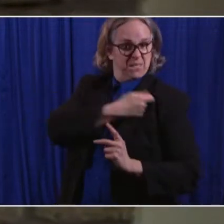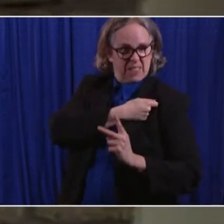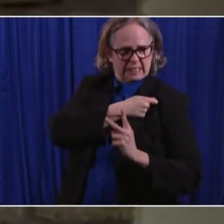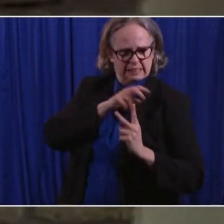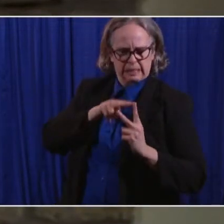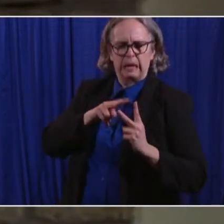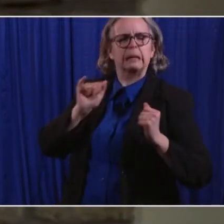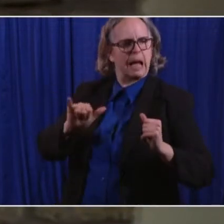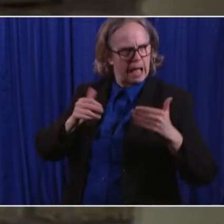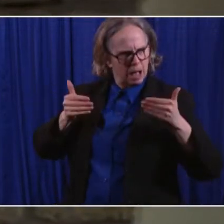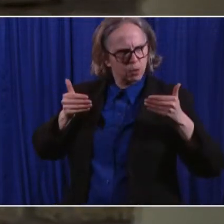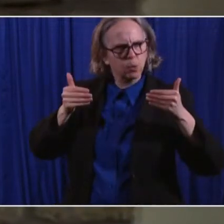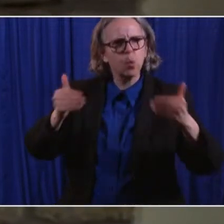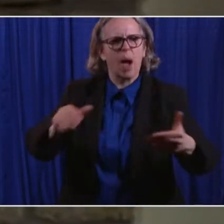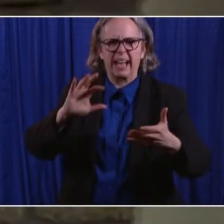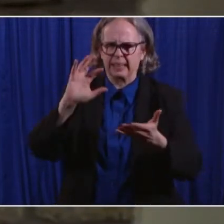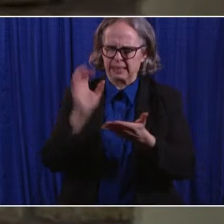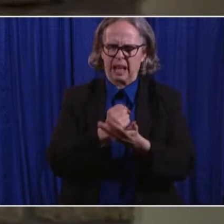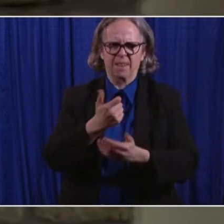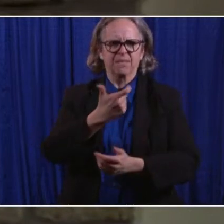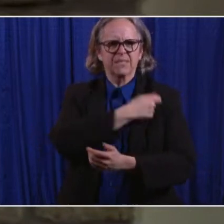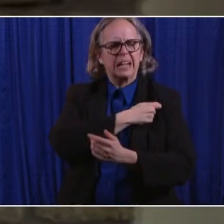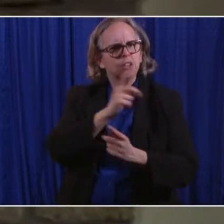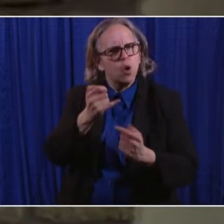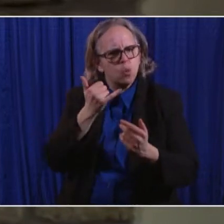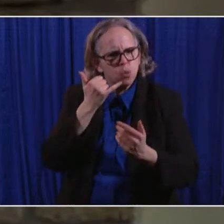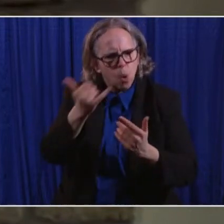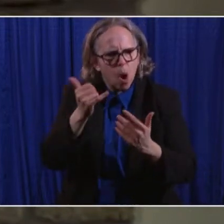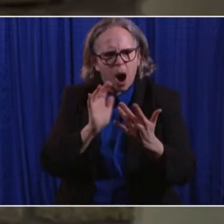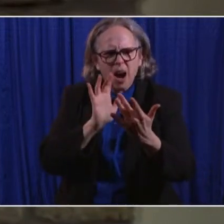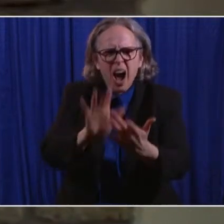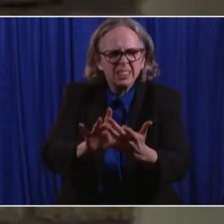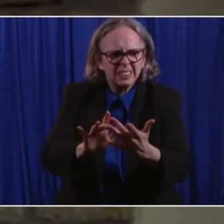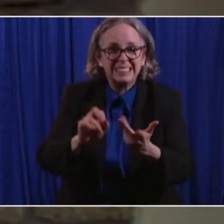get that vaccine. We know that the